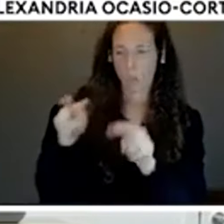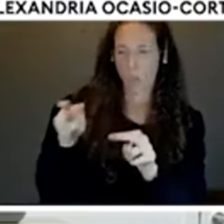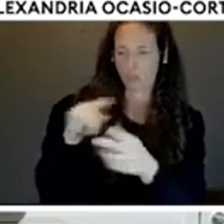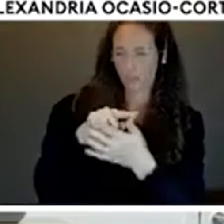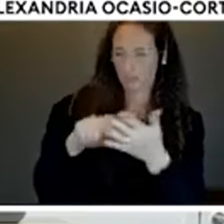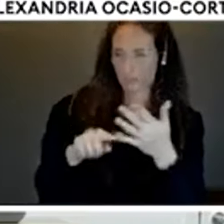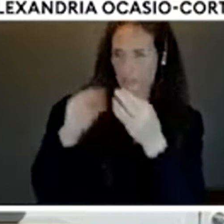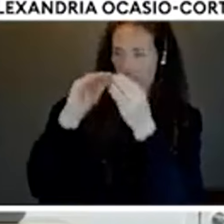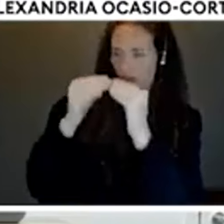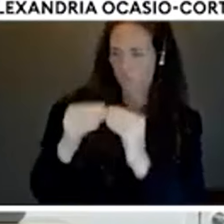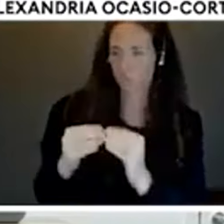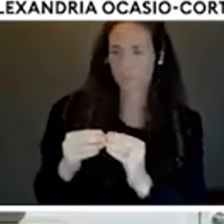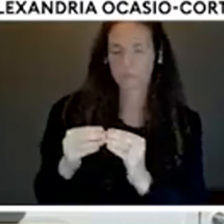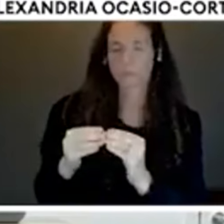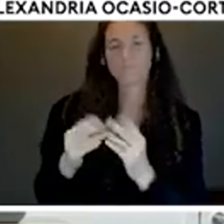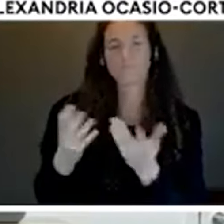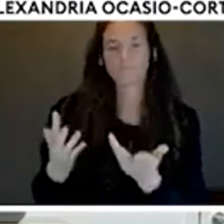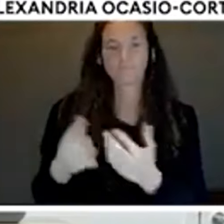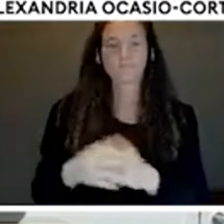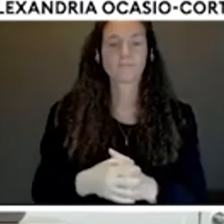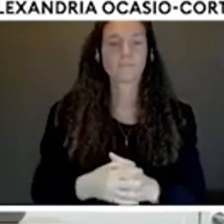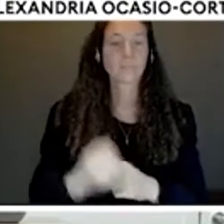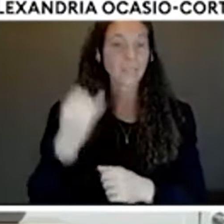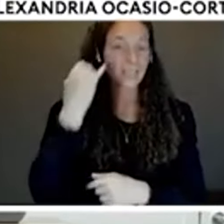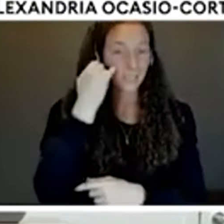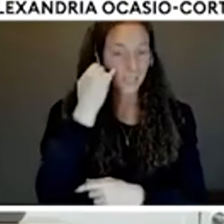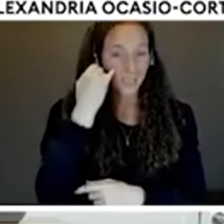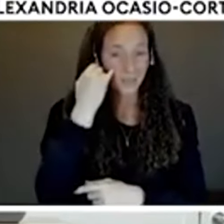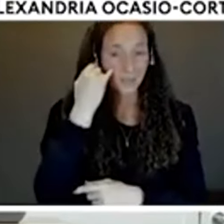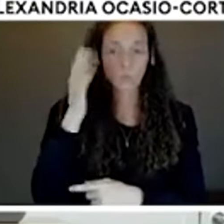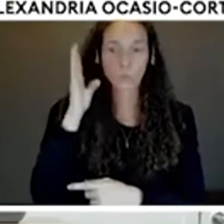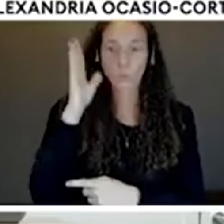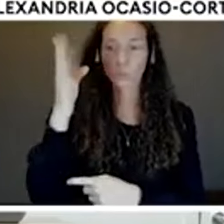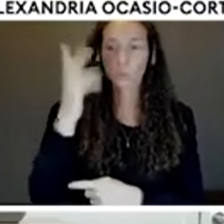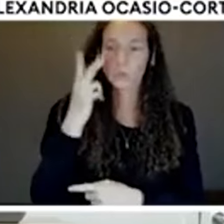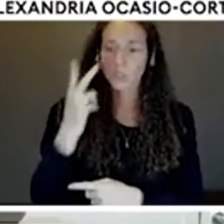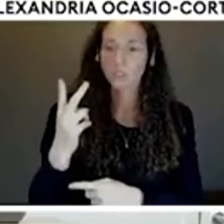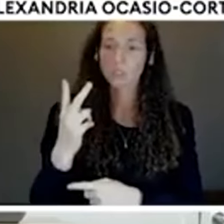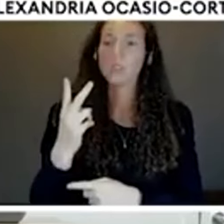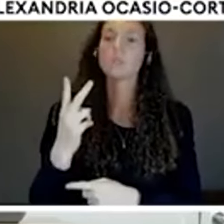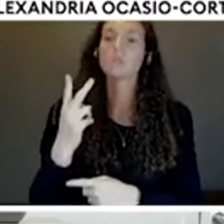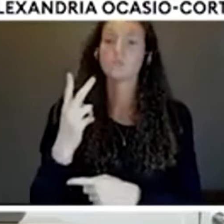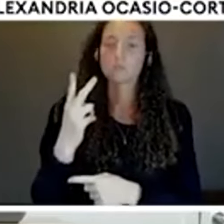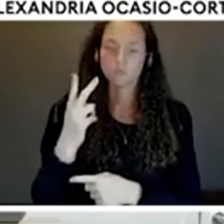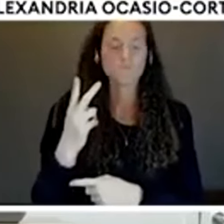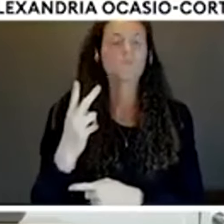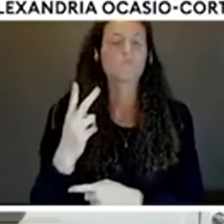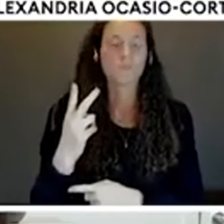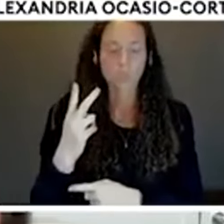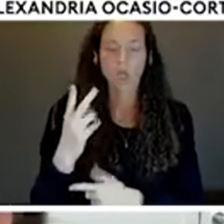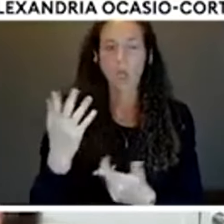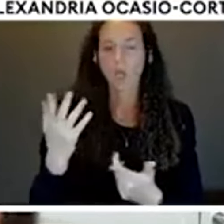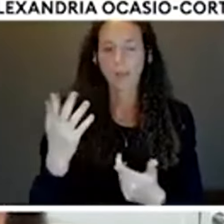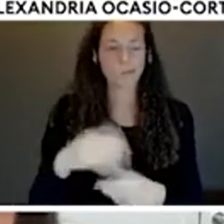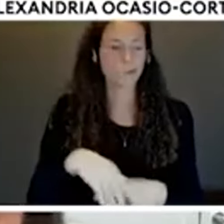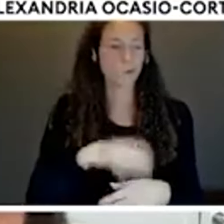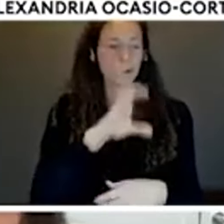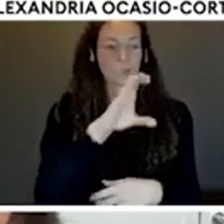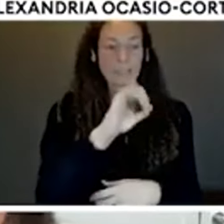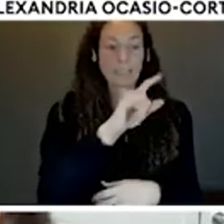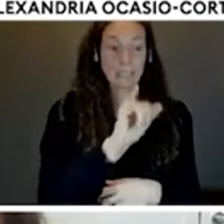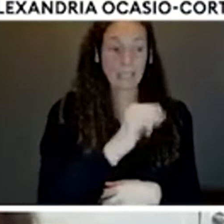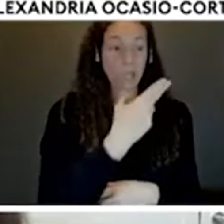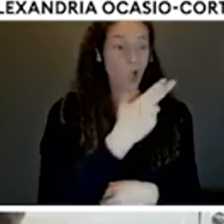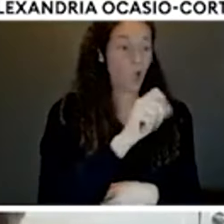going to see City Hall and if we're going to see folks demand such severe cuts, they need to show their